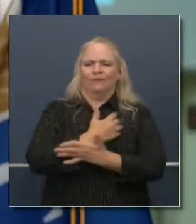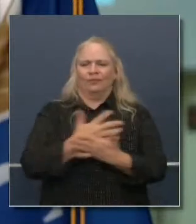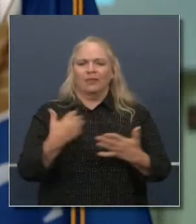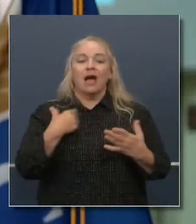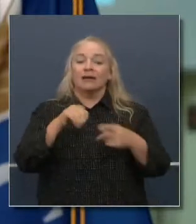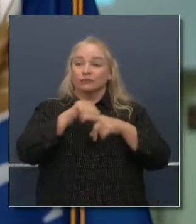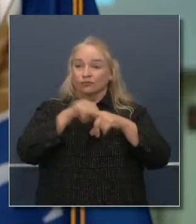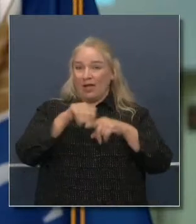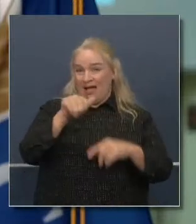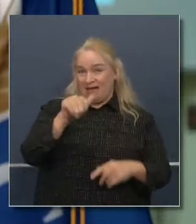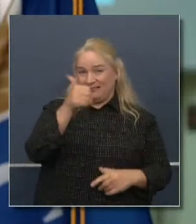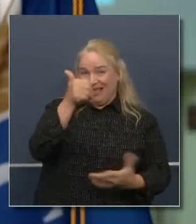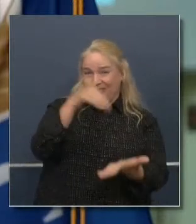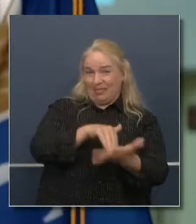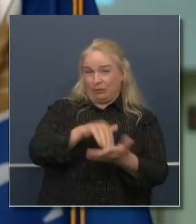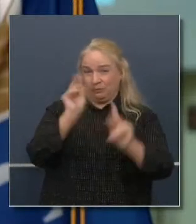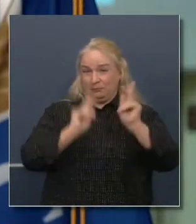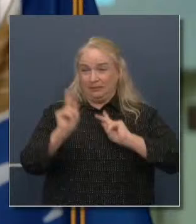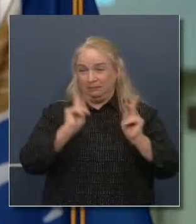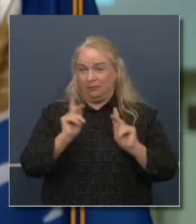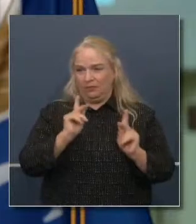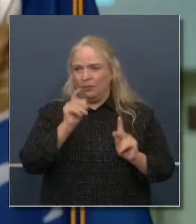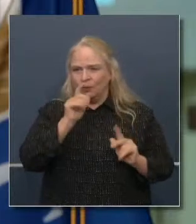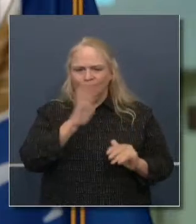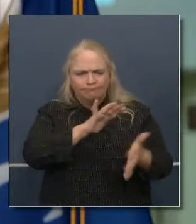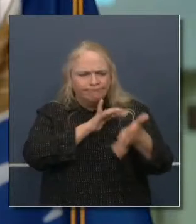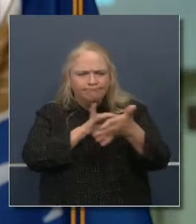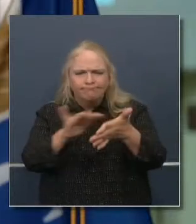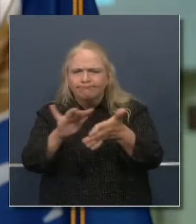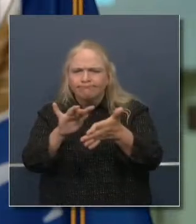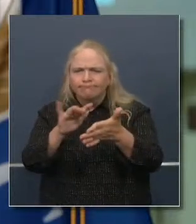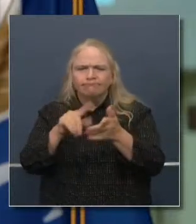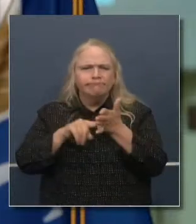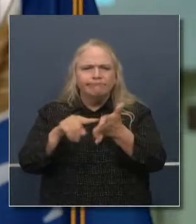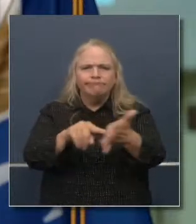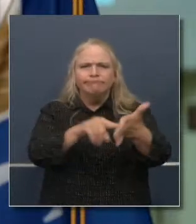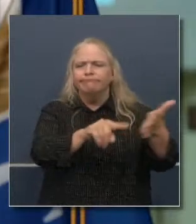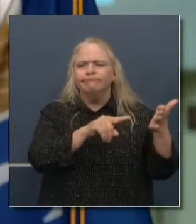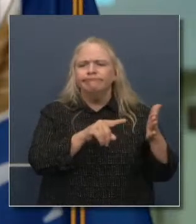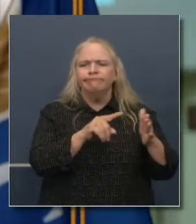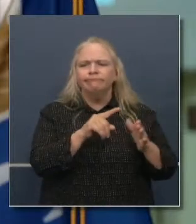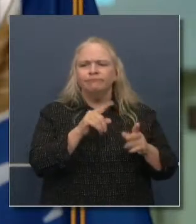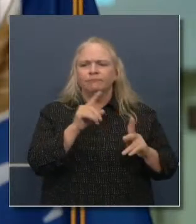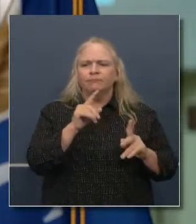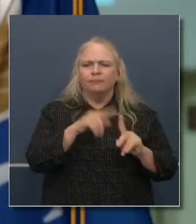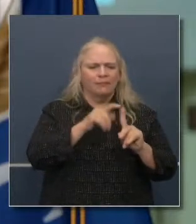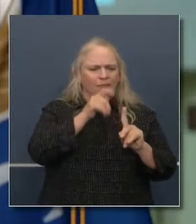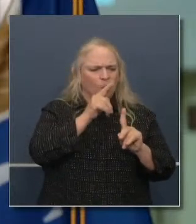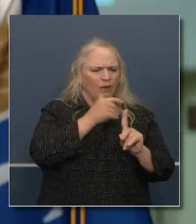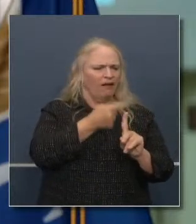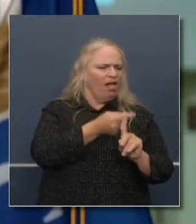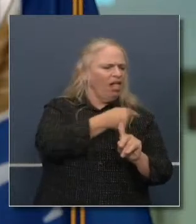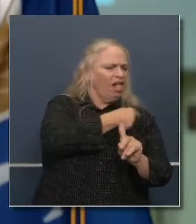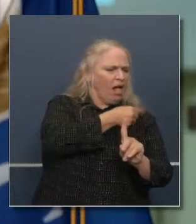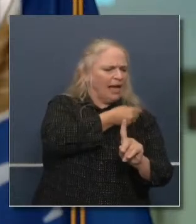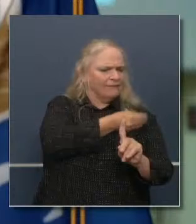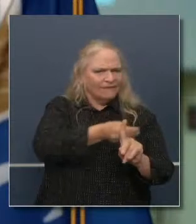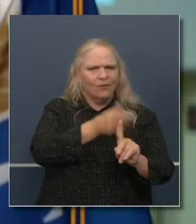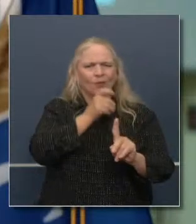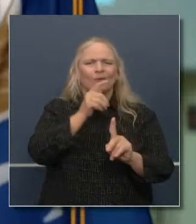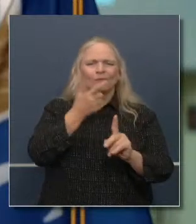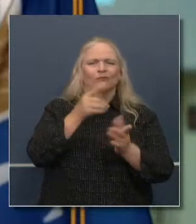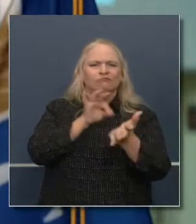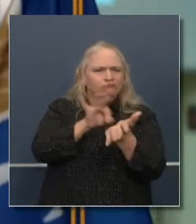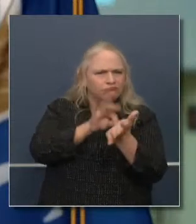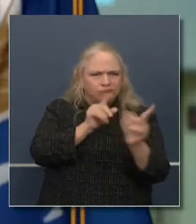our contact tracing core, all are advantageous in terms of meeting things head on and allowing us to